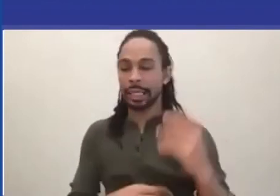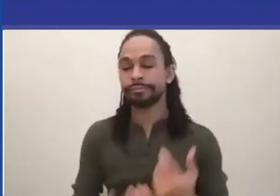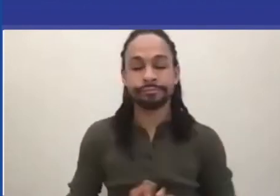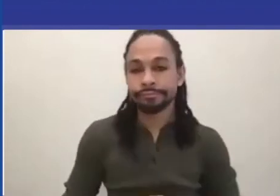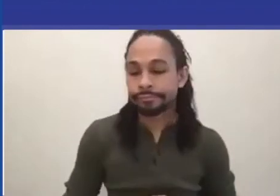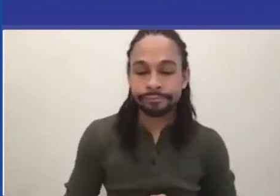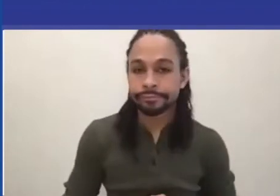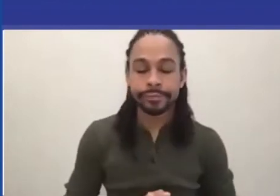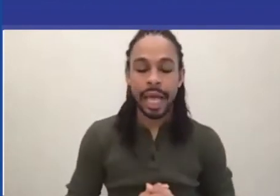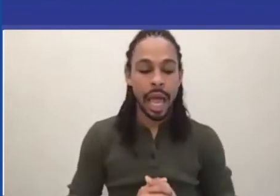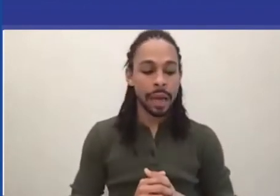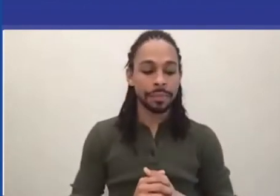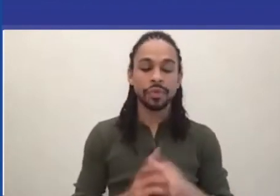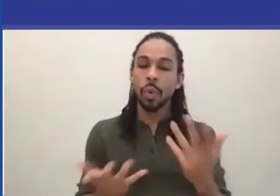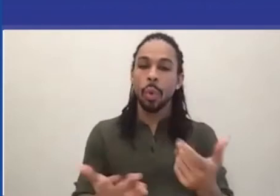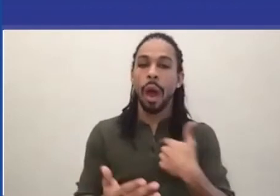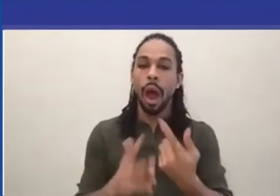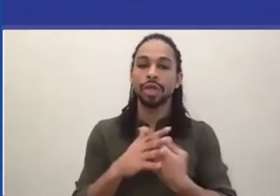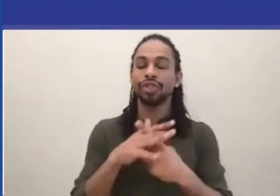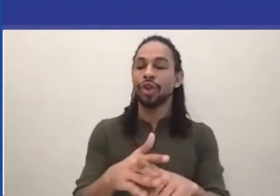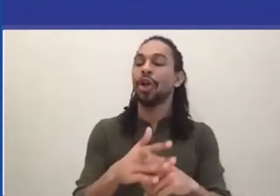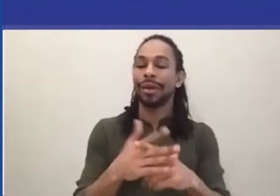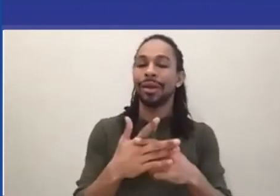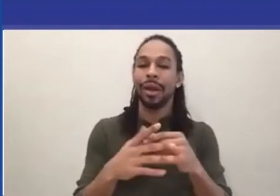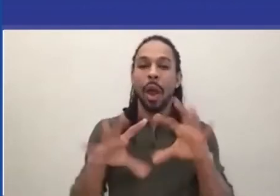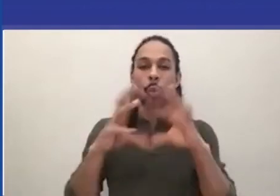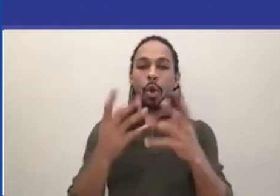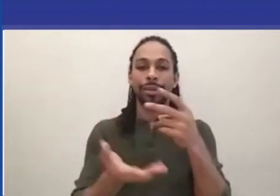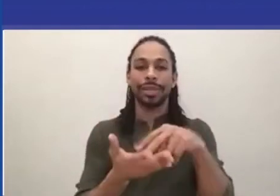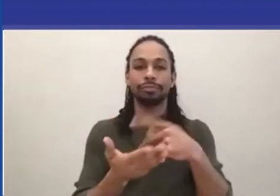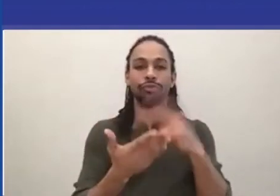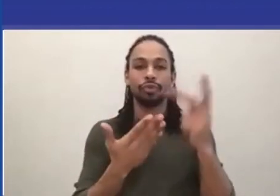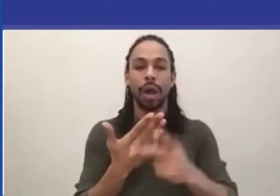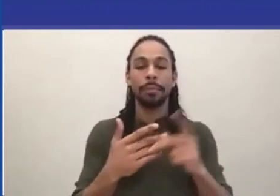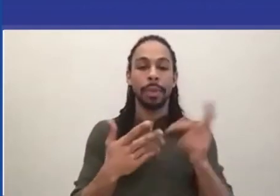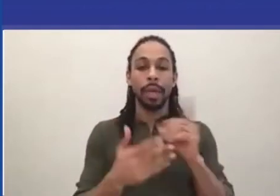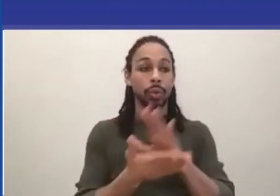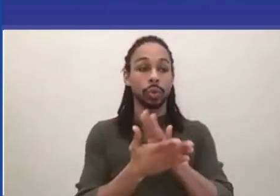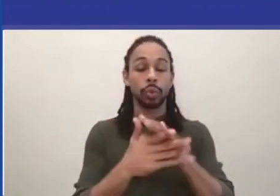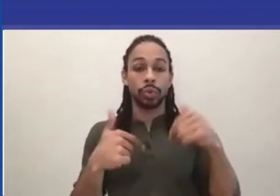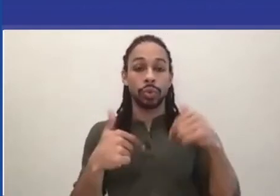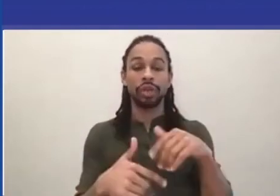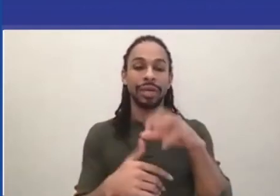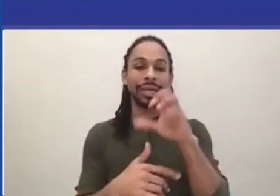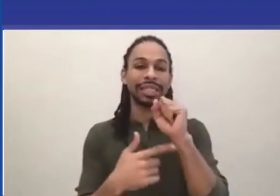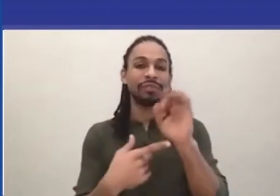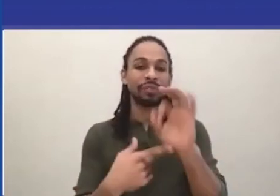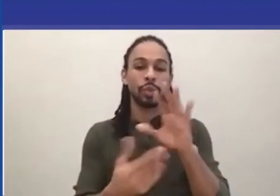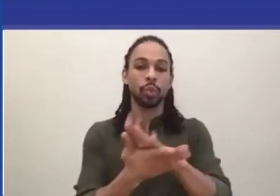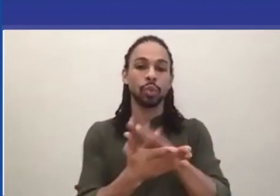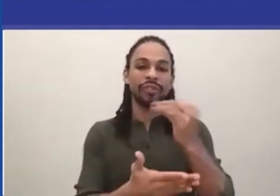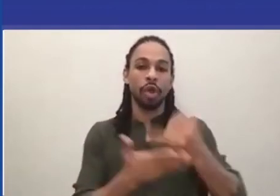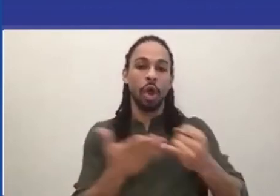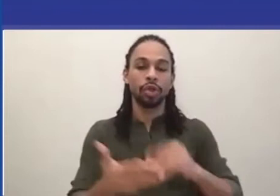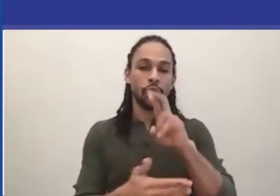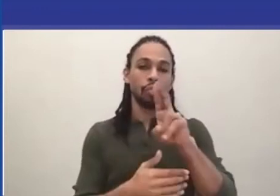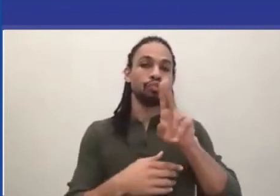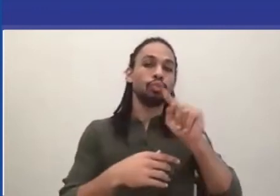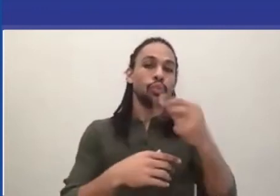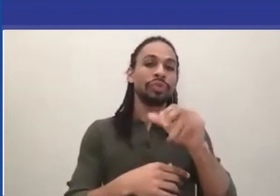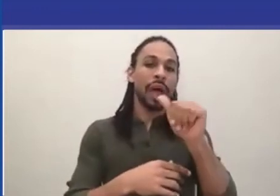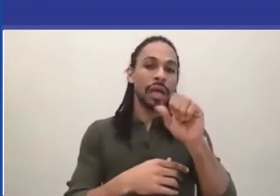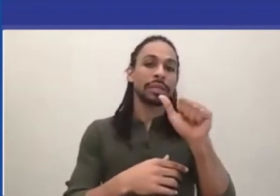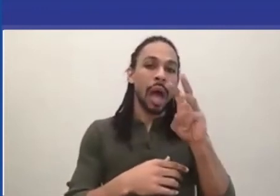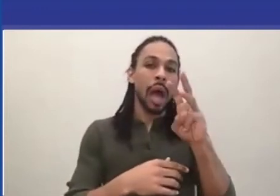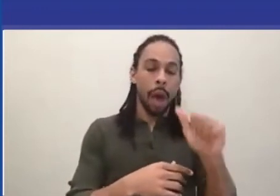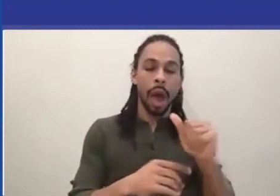a world dance program at a school here, the Ruth Asawa San Francisco School of the Arts, which is a public high school, performing arts